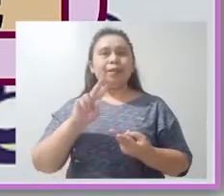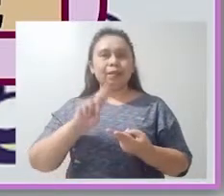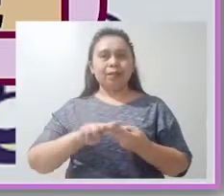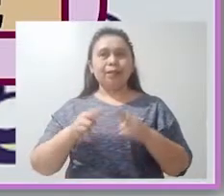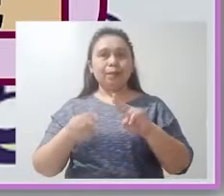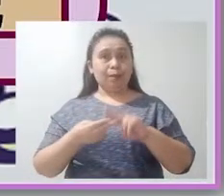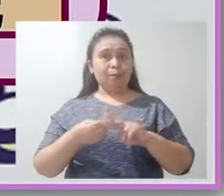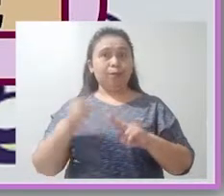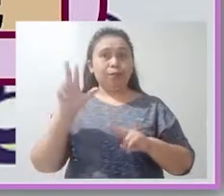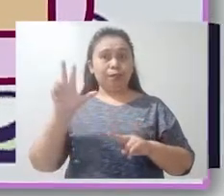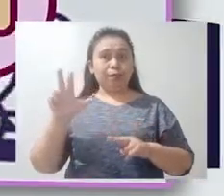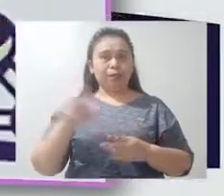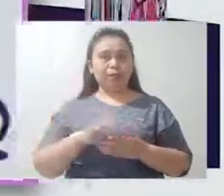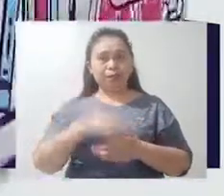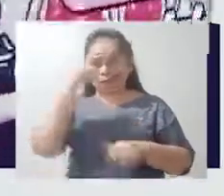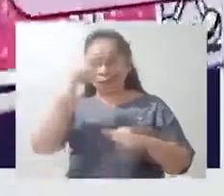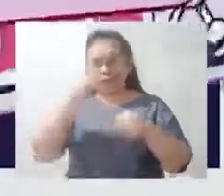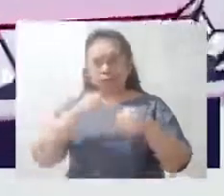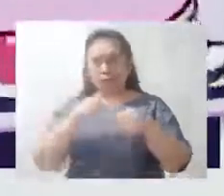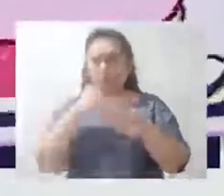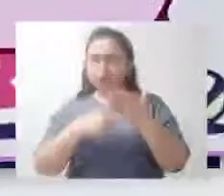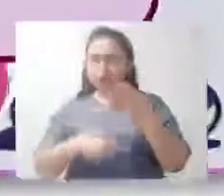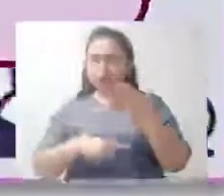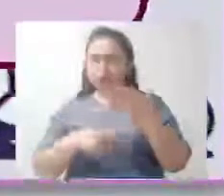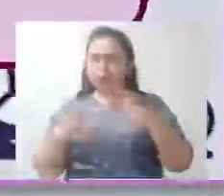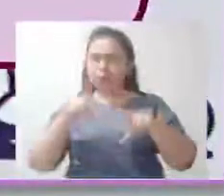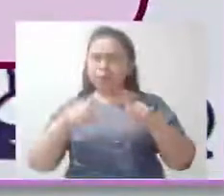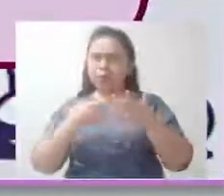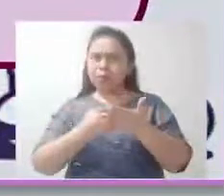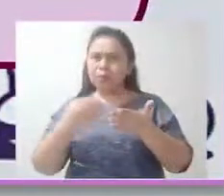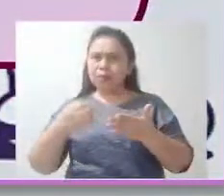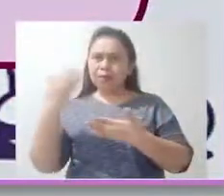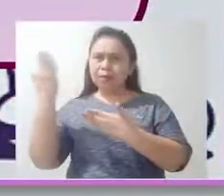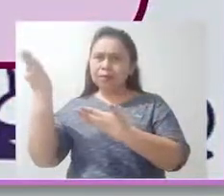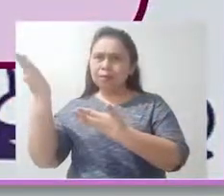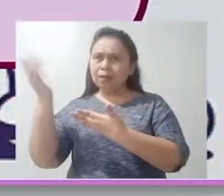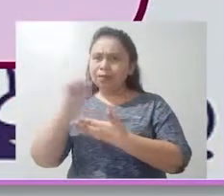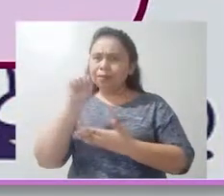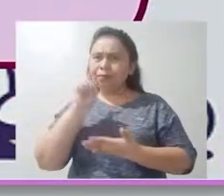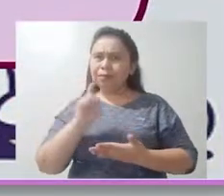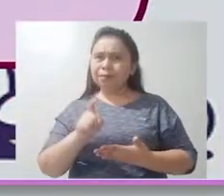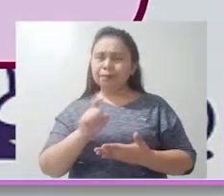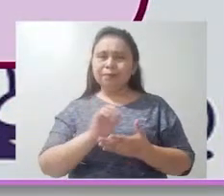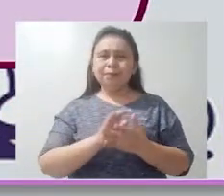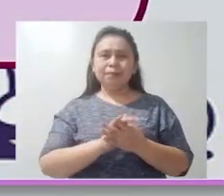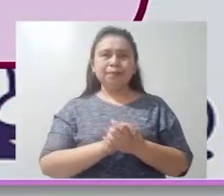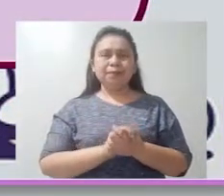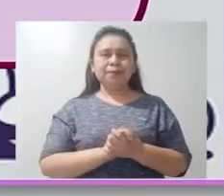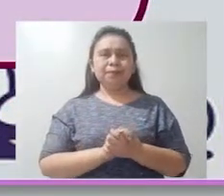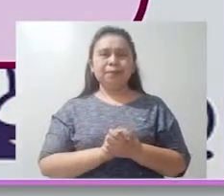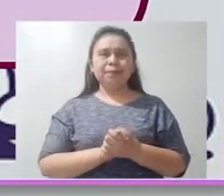Number 3, do you recall what laboratory equipment is this?